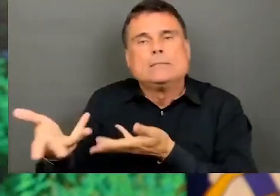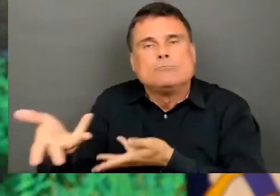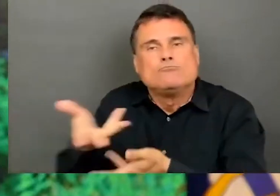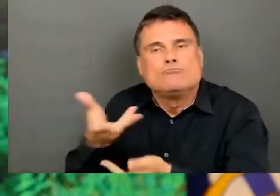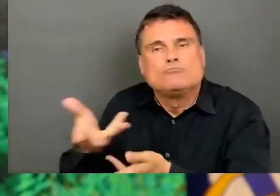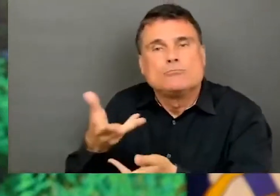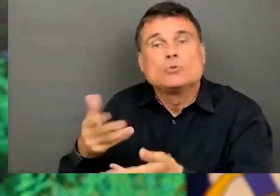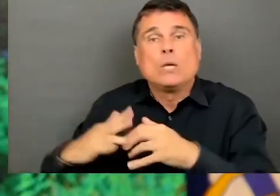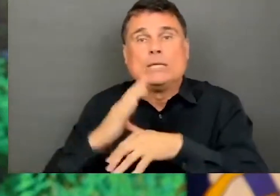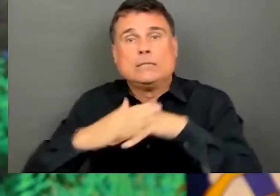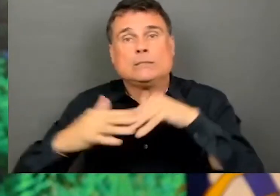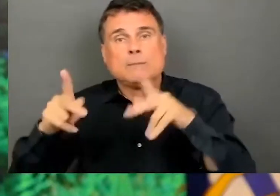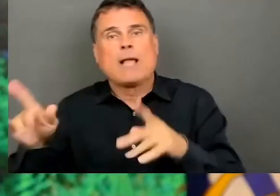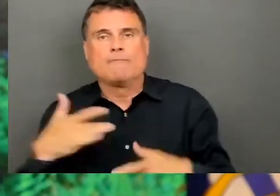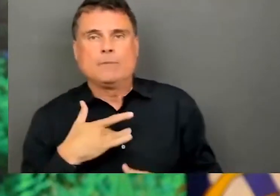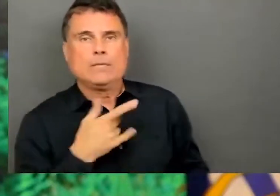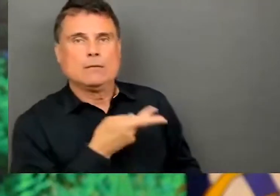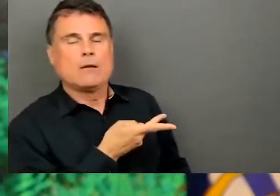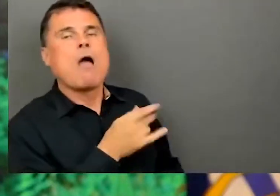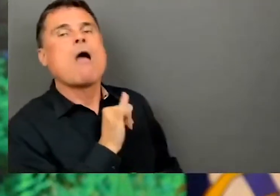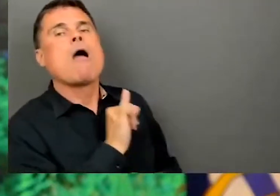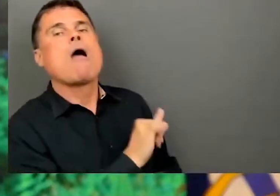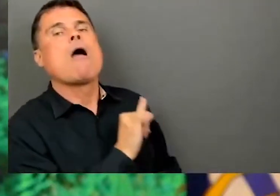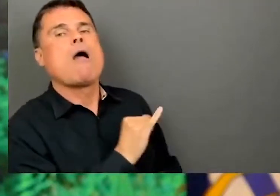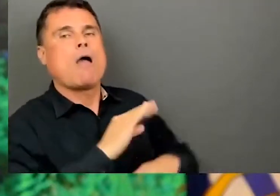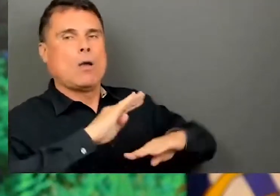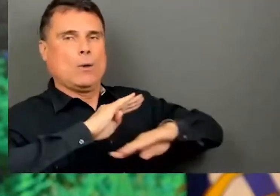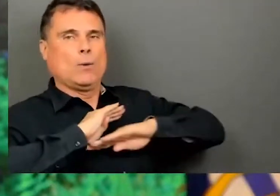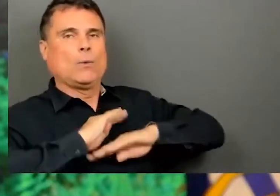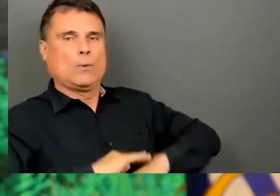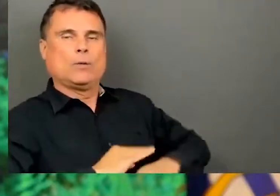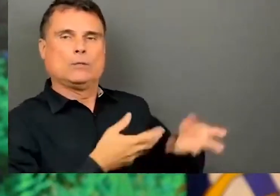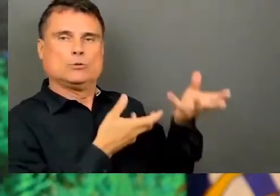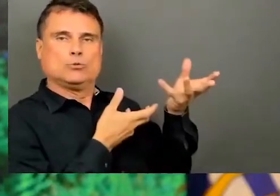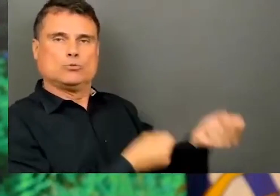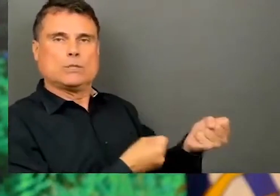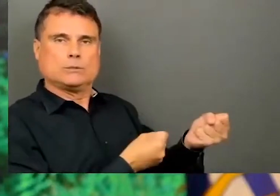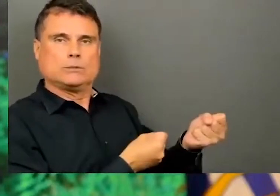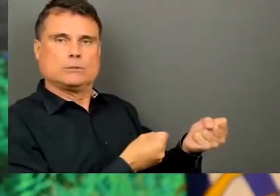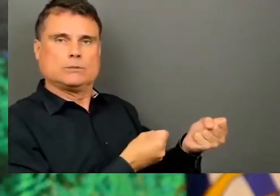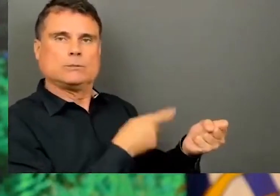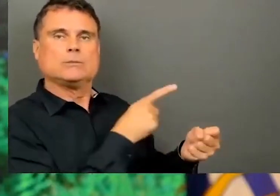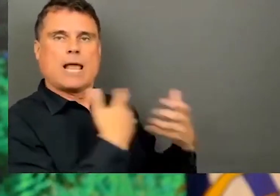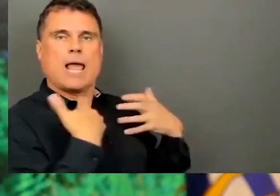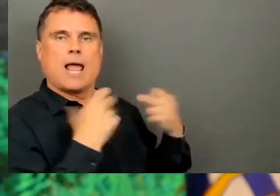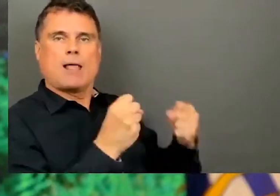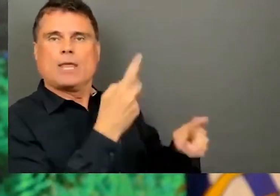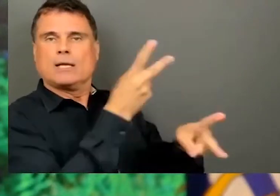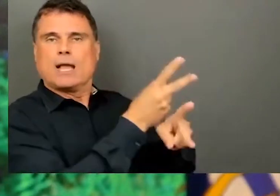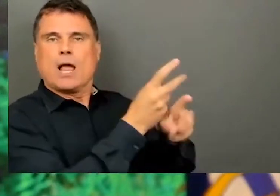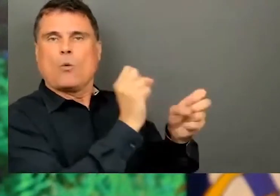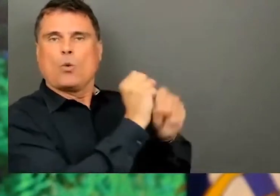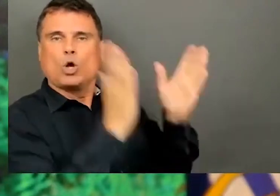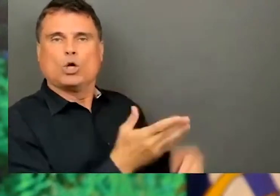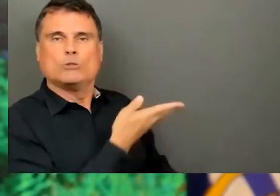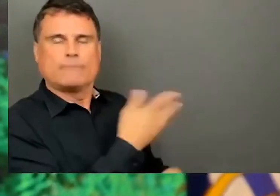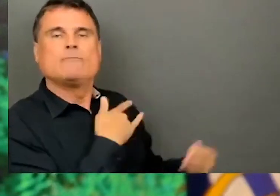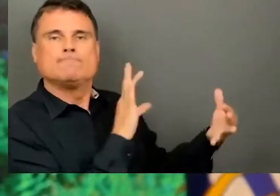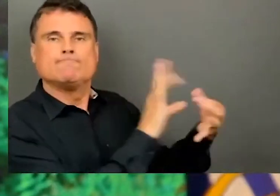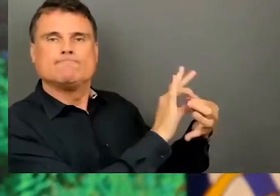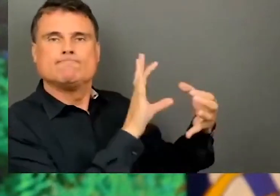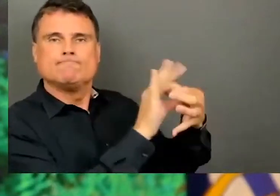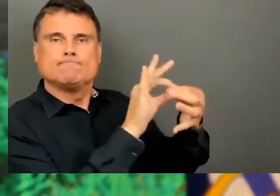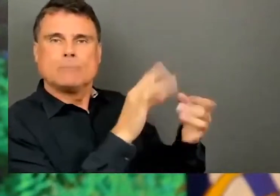support to our healthcare professionals who may need to be a little more comfortable with taking on this